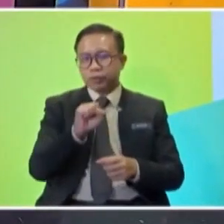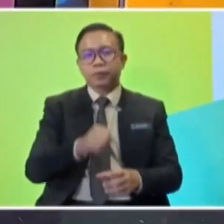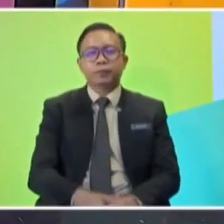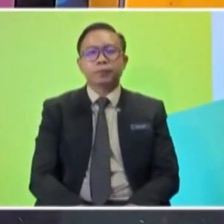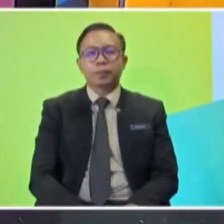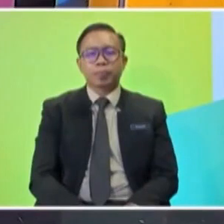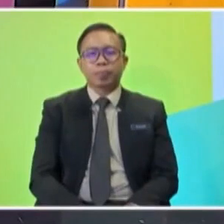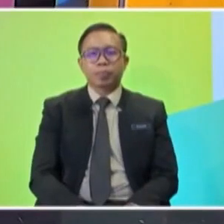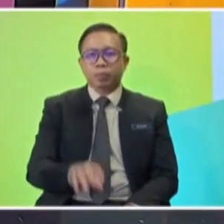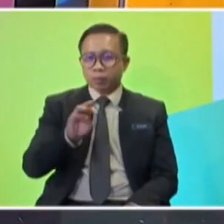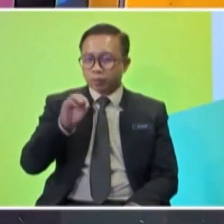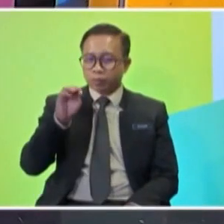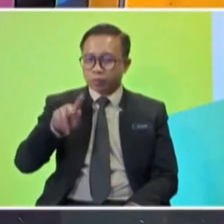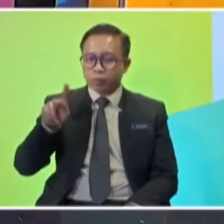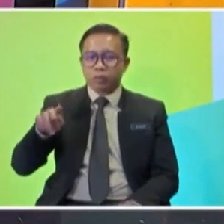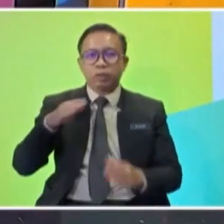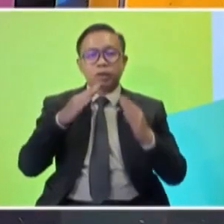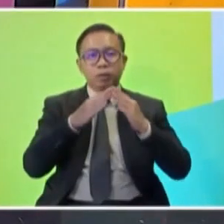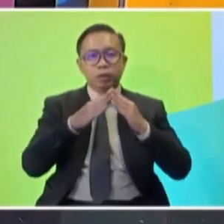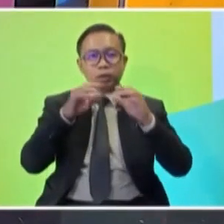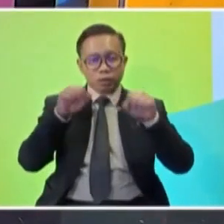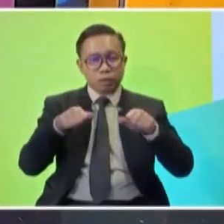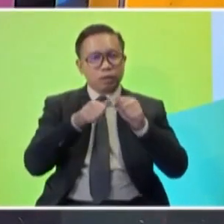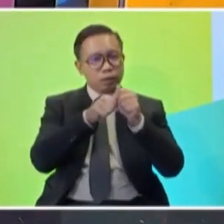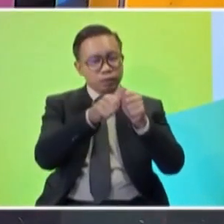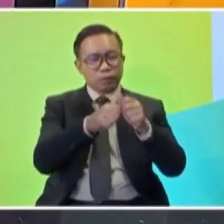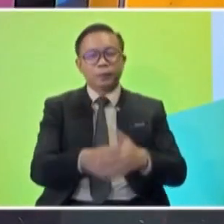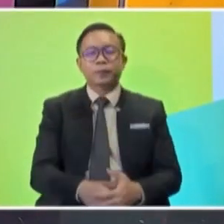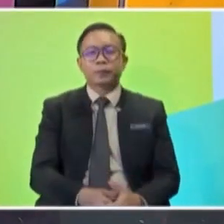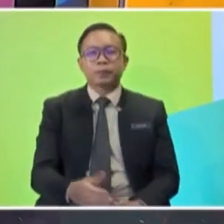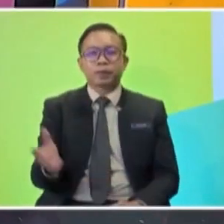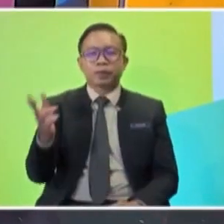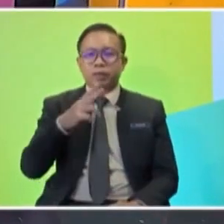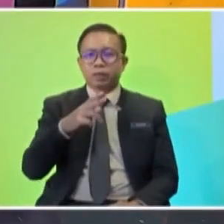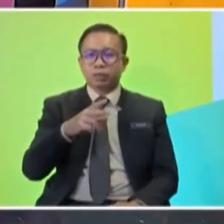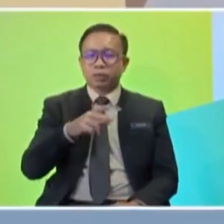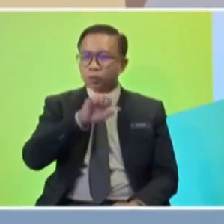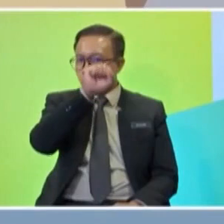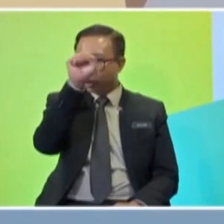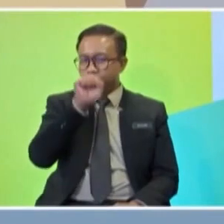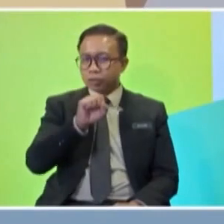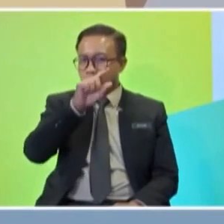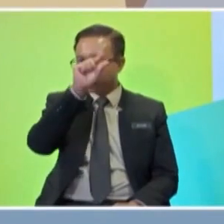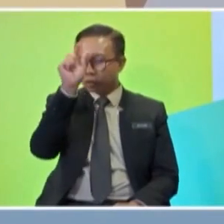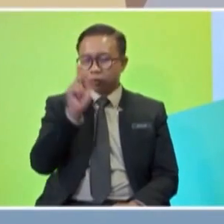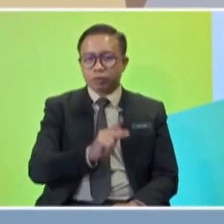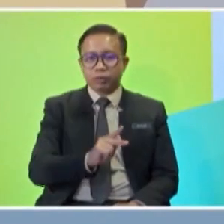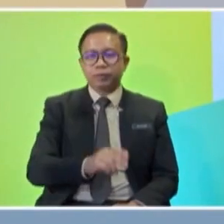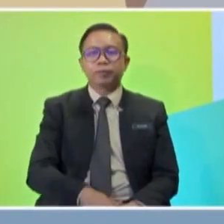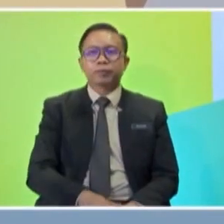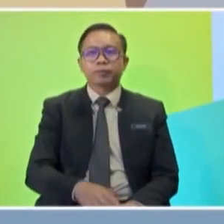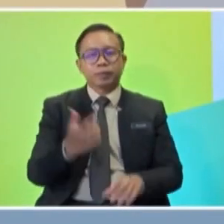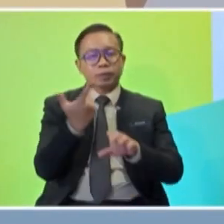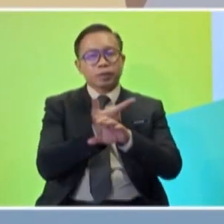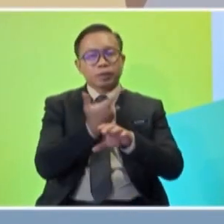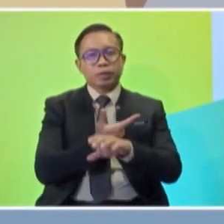home, how do you find? Okay, you can follow? Let's check them, Chris, whether they can follow or not. We test them with practice.